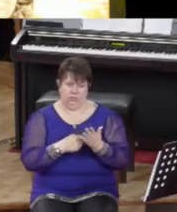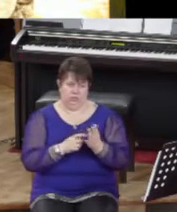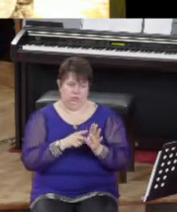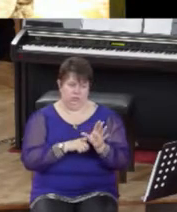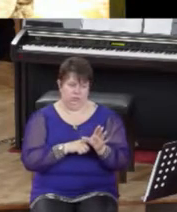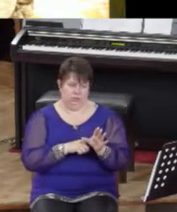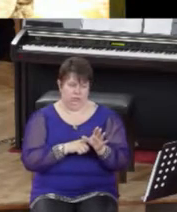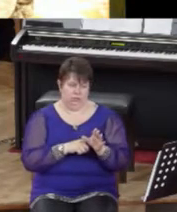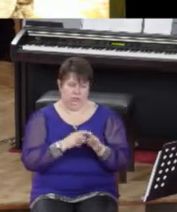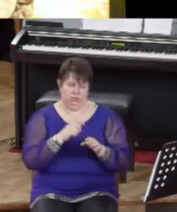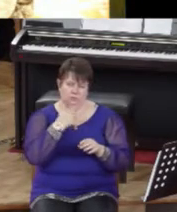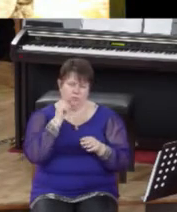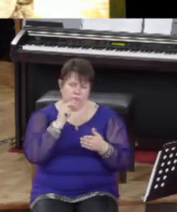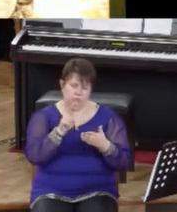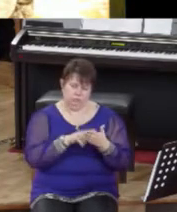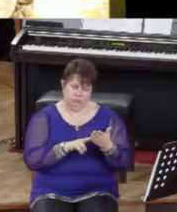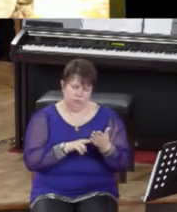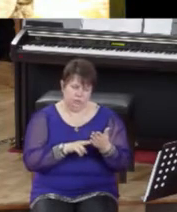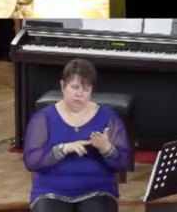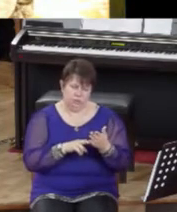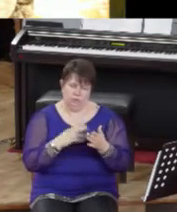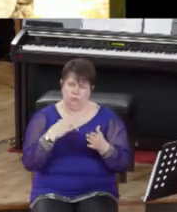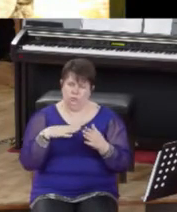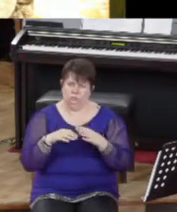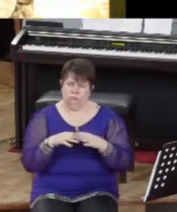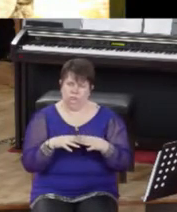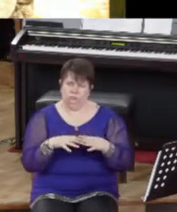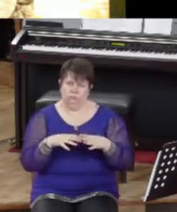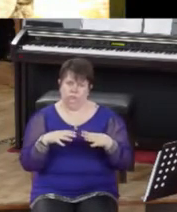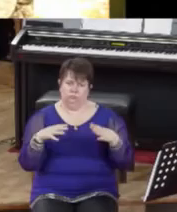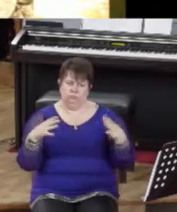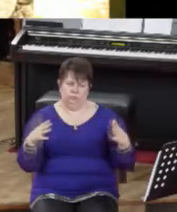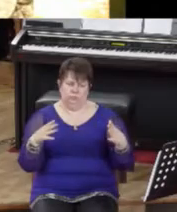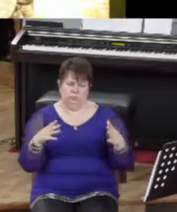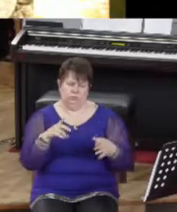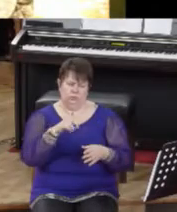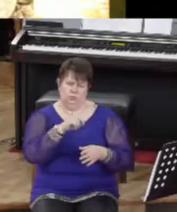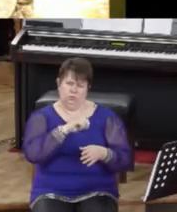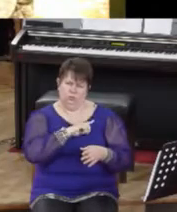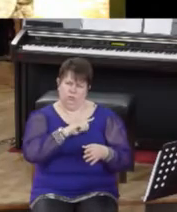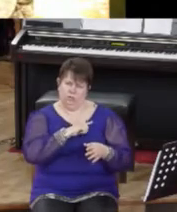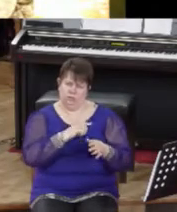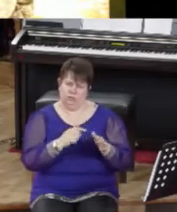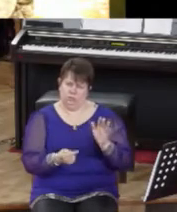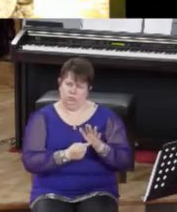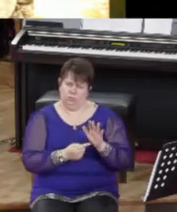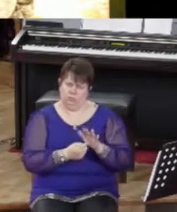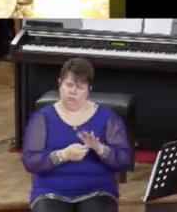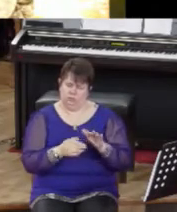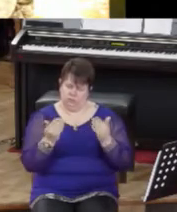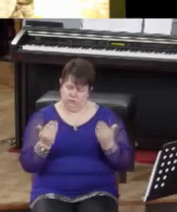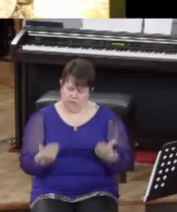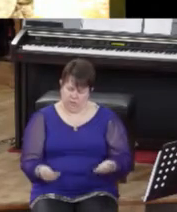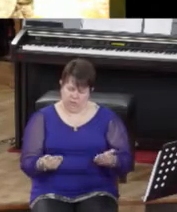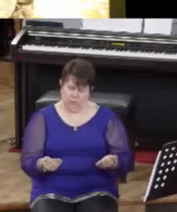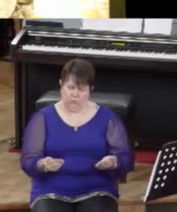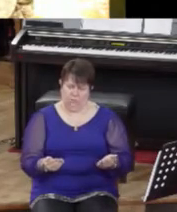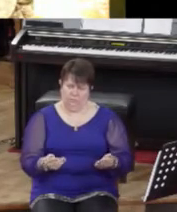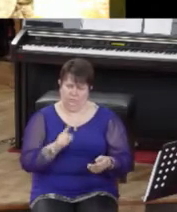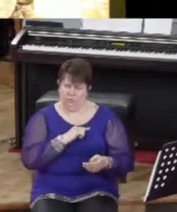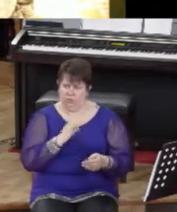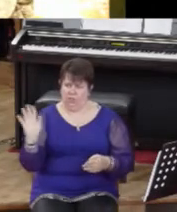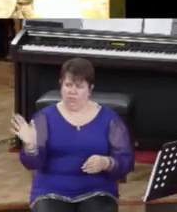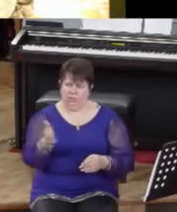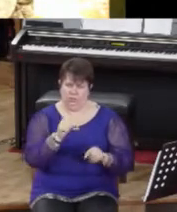letter. And then I want to expand upon it by saying why it's fundamental for you and